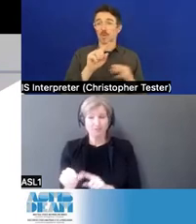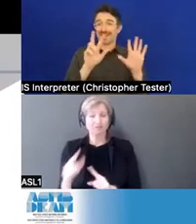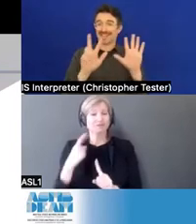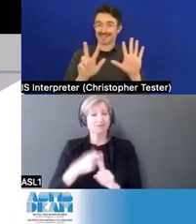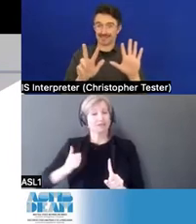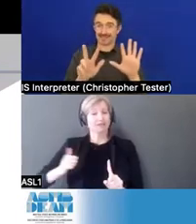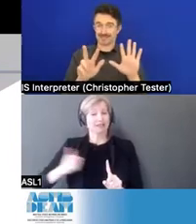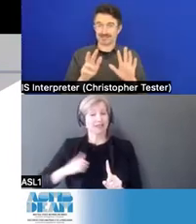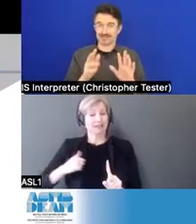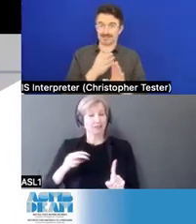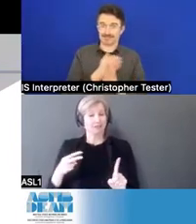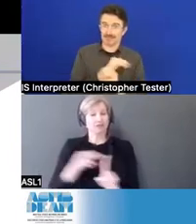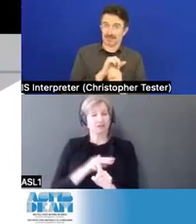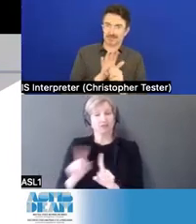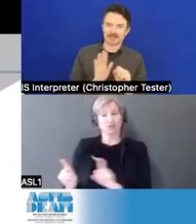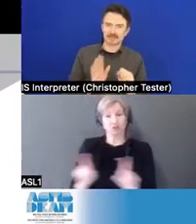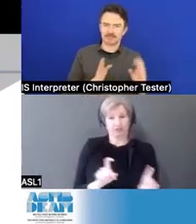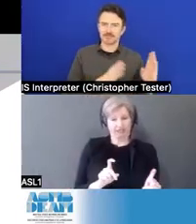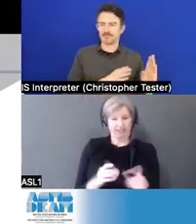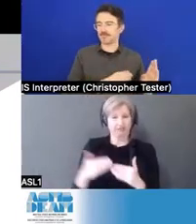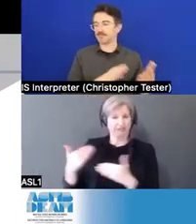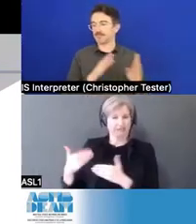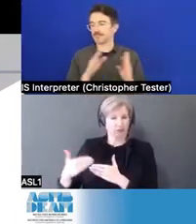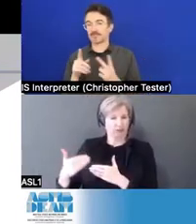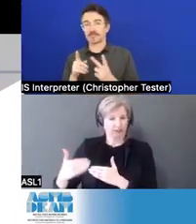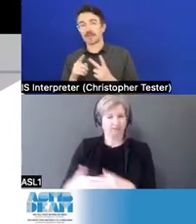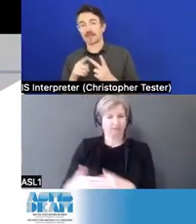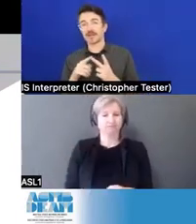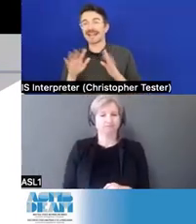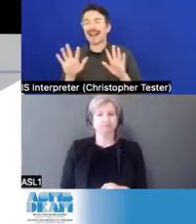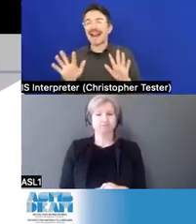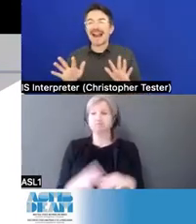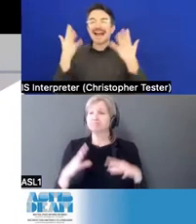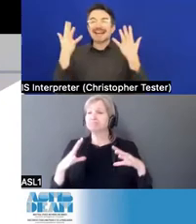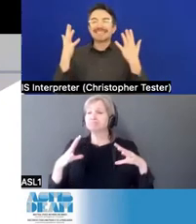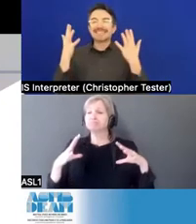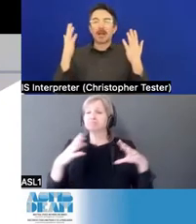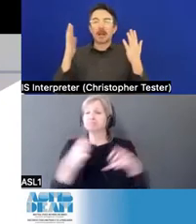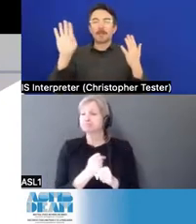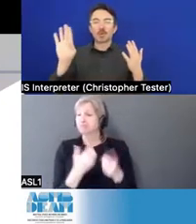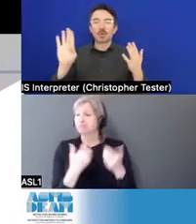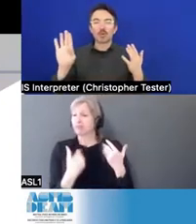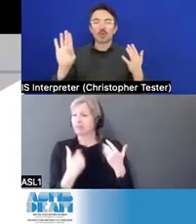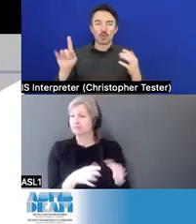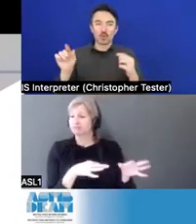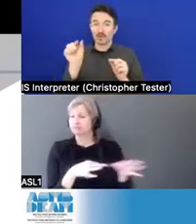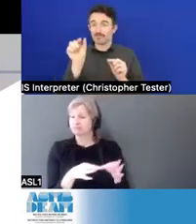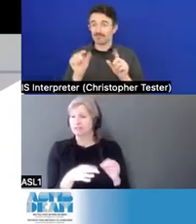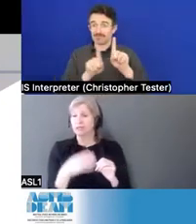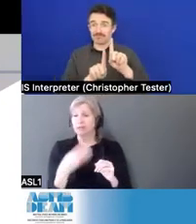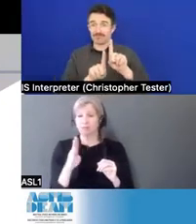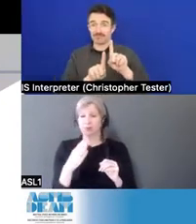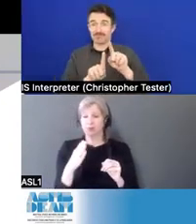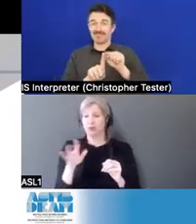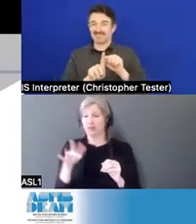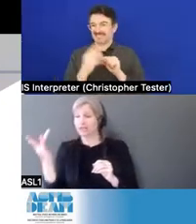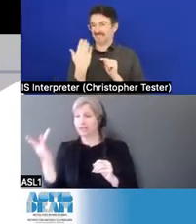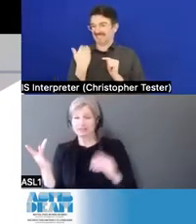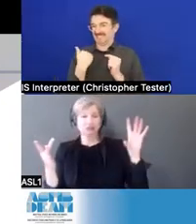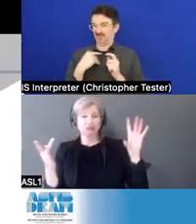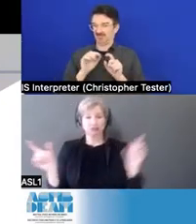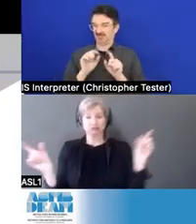Canadian Perspective Survey Series. In a nutshell, when we compared the blue bars, the light blue bars with the